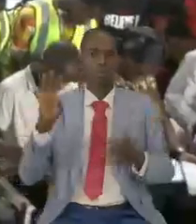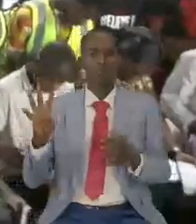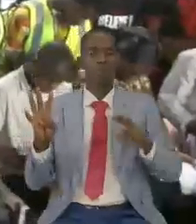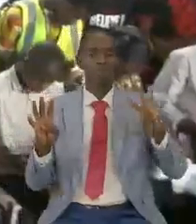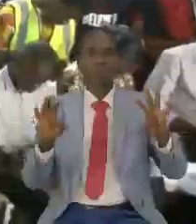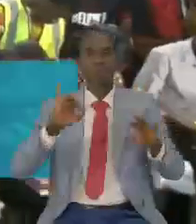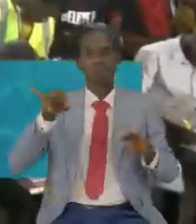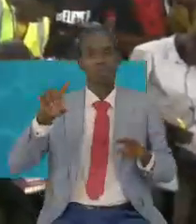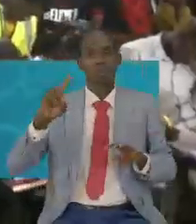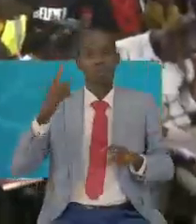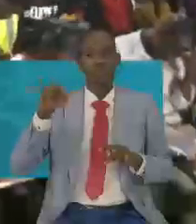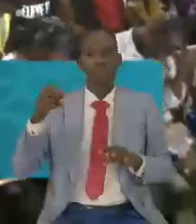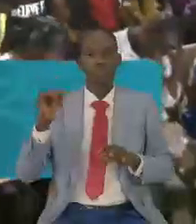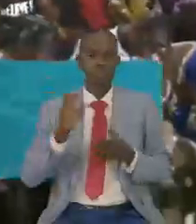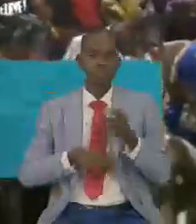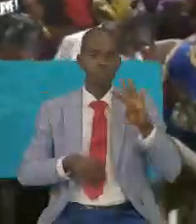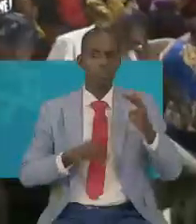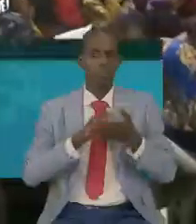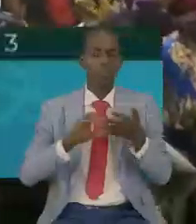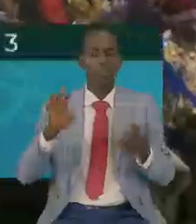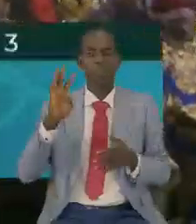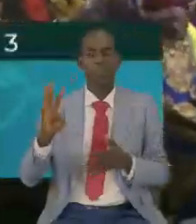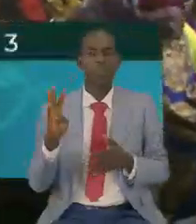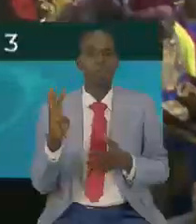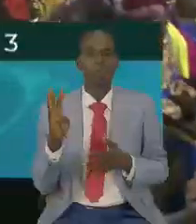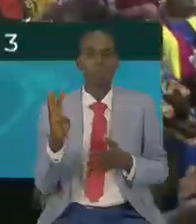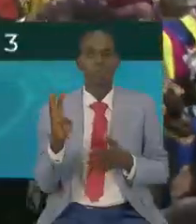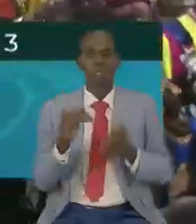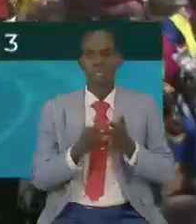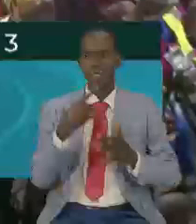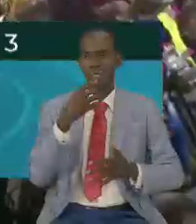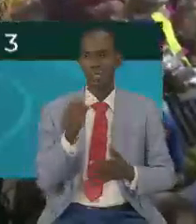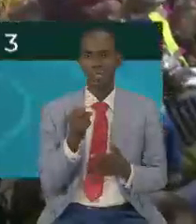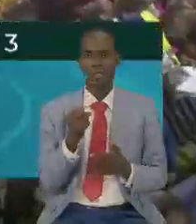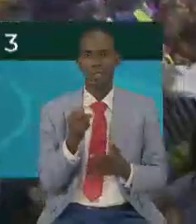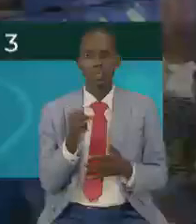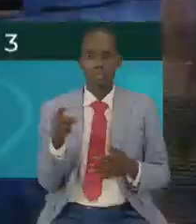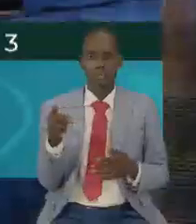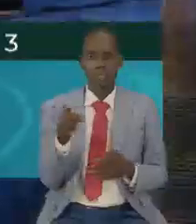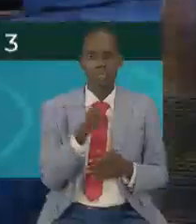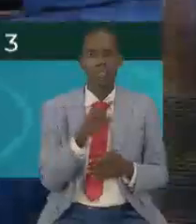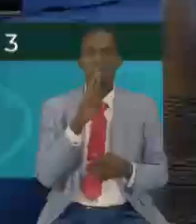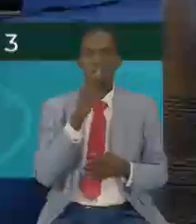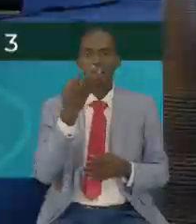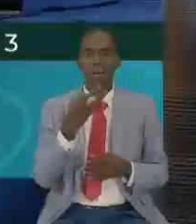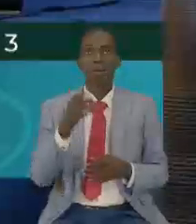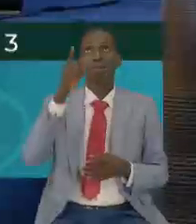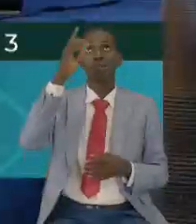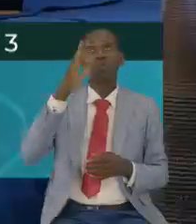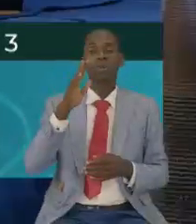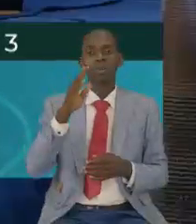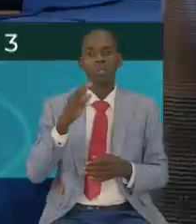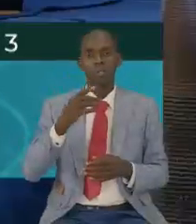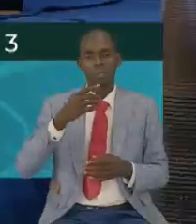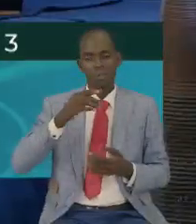we're looking at verse 4. It says, ye are of God, little children, born again children,